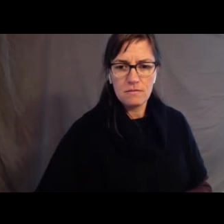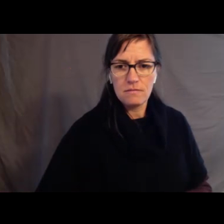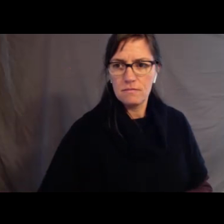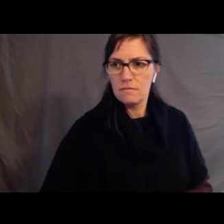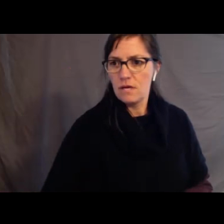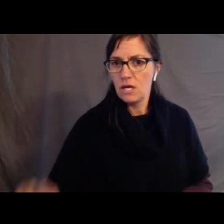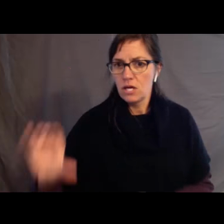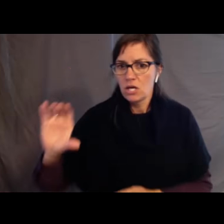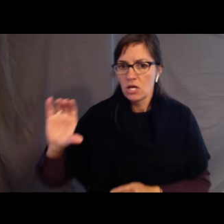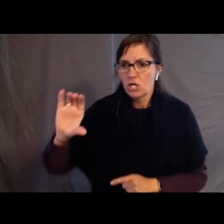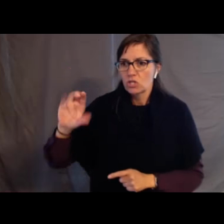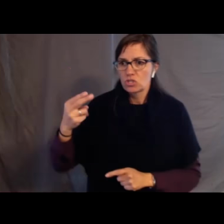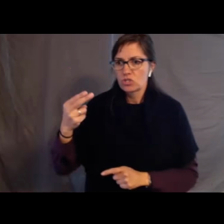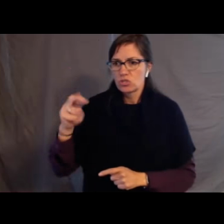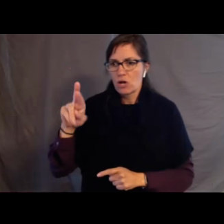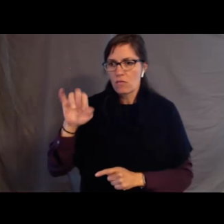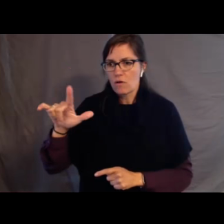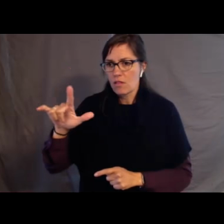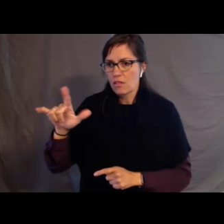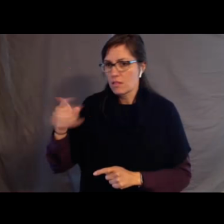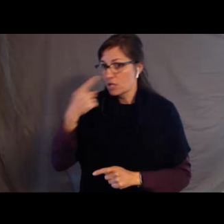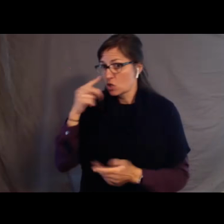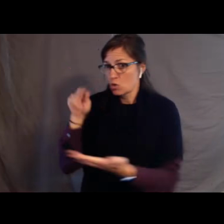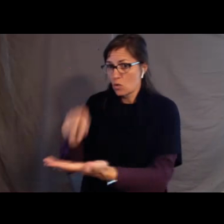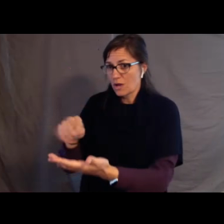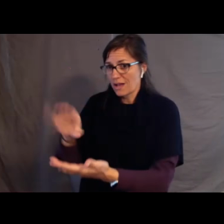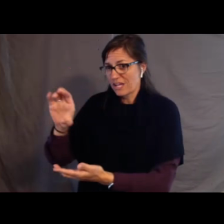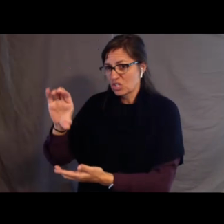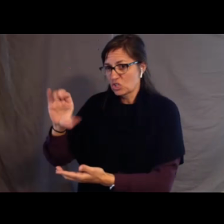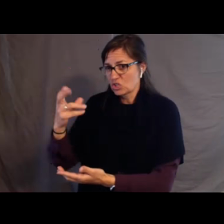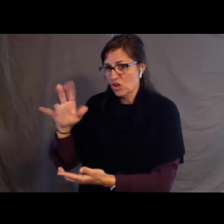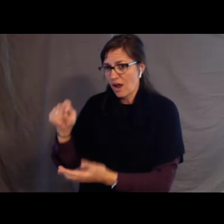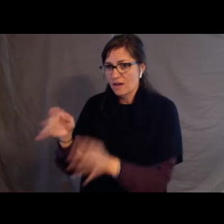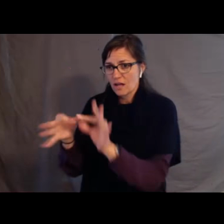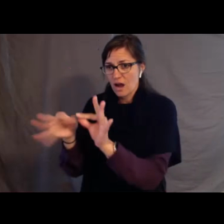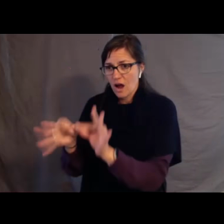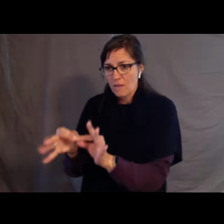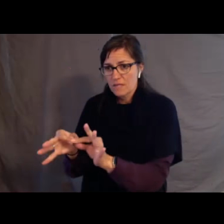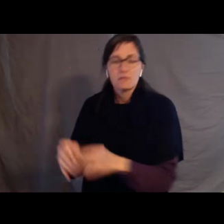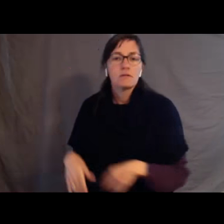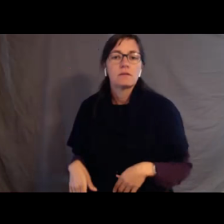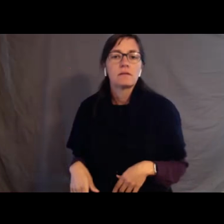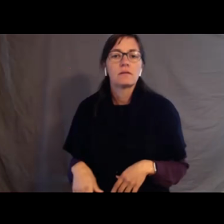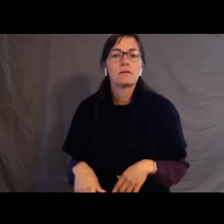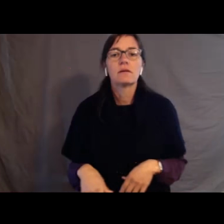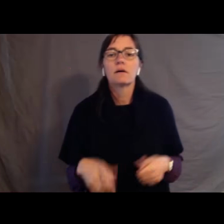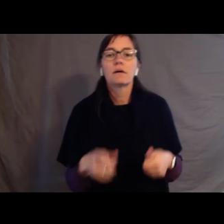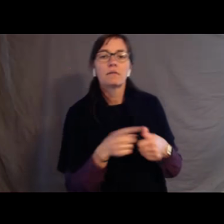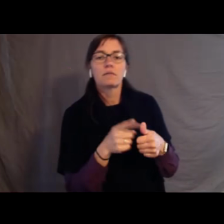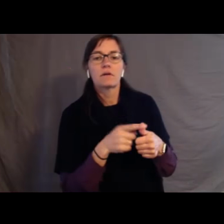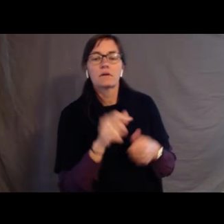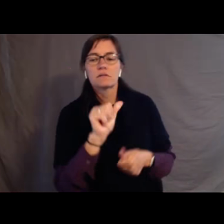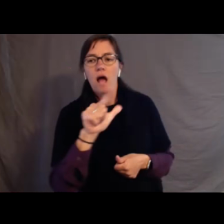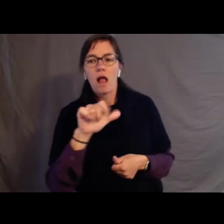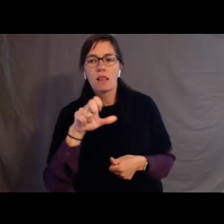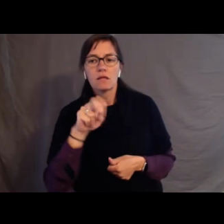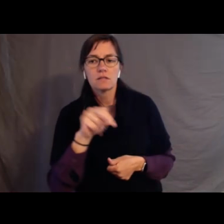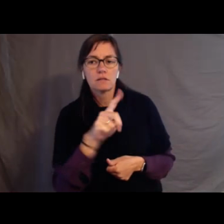chat, and let me know so I can answer any questions that might be out there. Sure. This is Cheryl. The first one is from Allison, wondering about